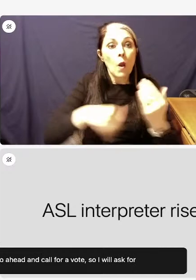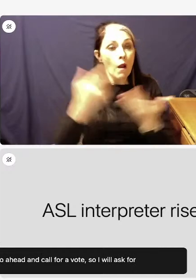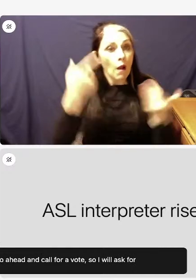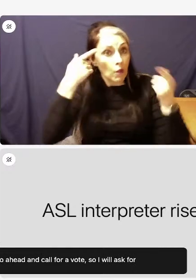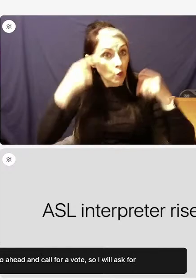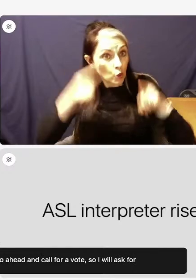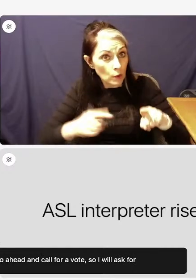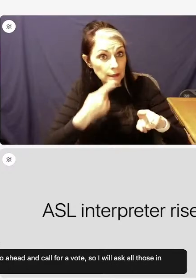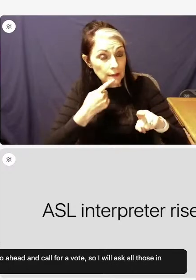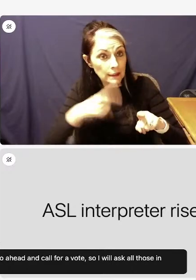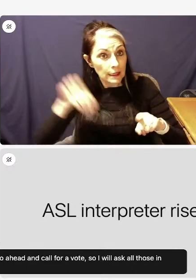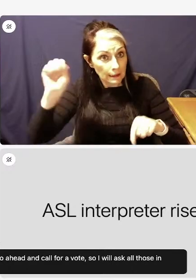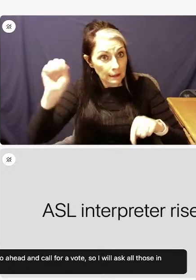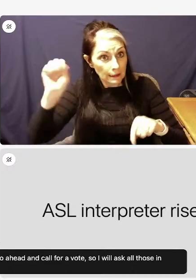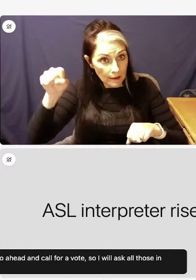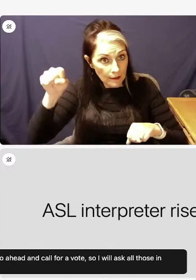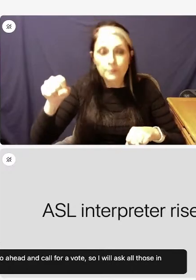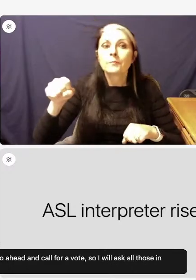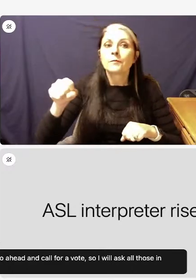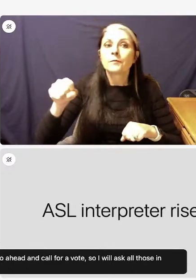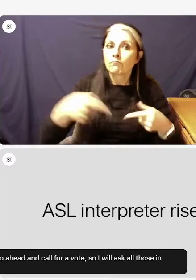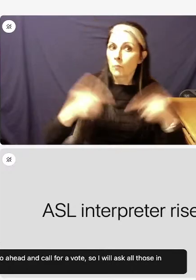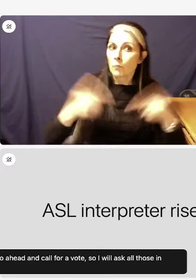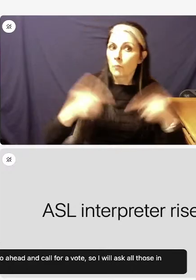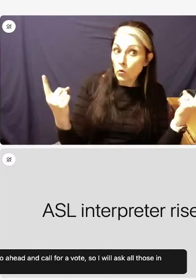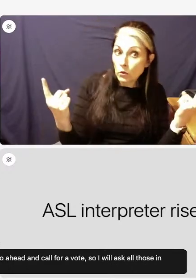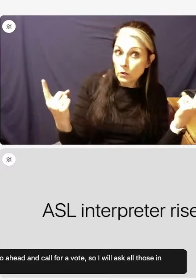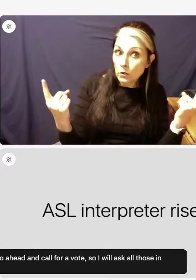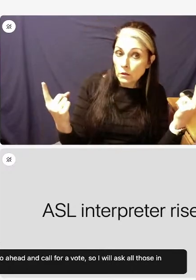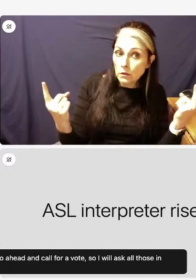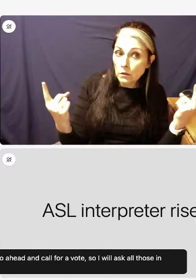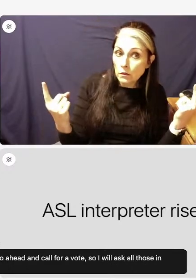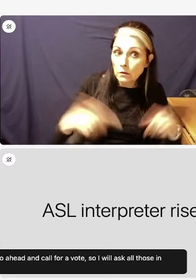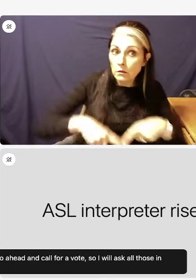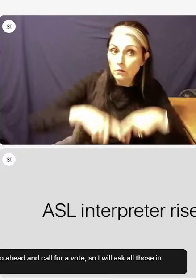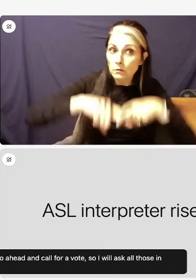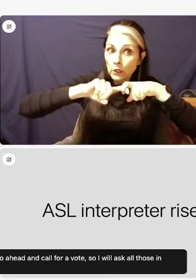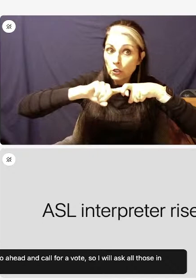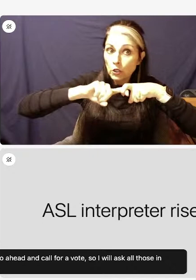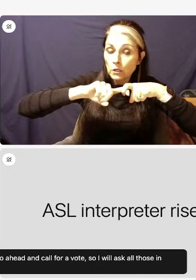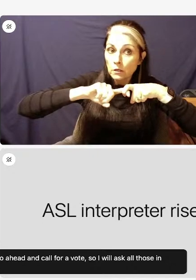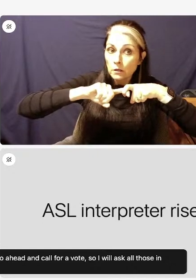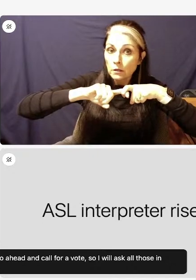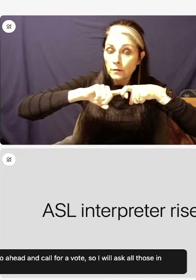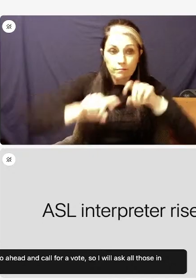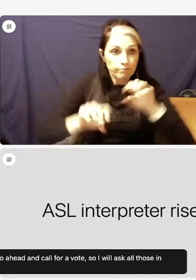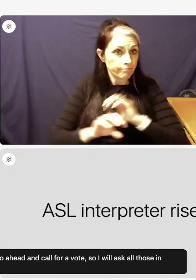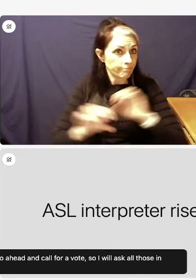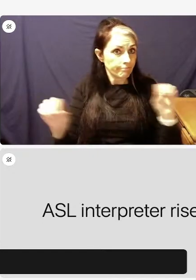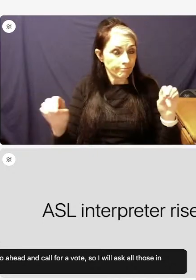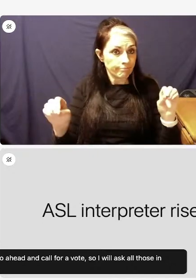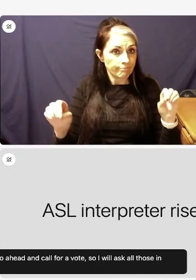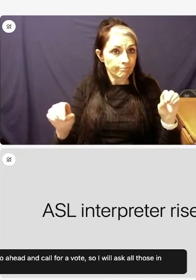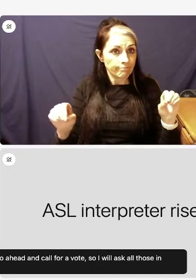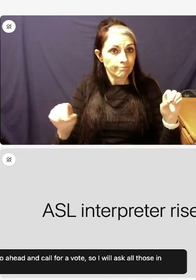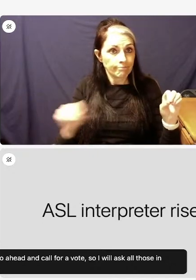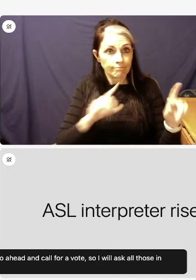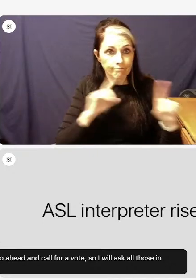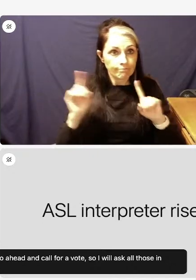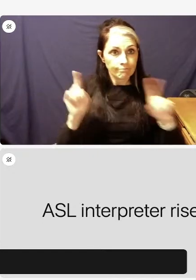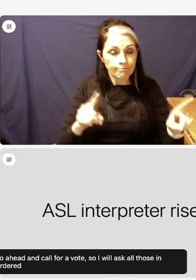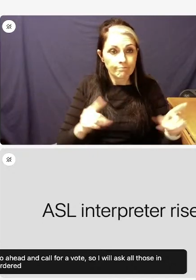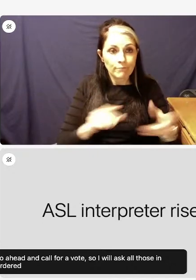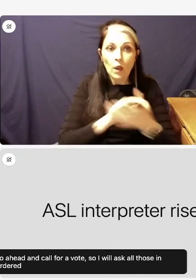please say aye any opposed any abstentions hearing none it is so ordered